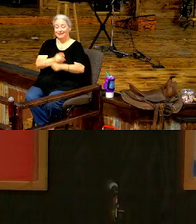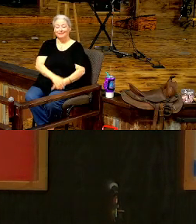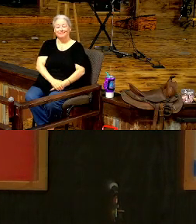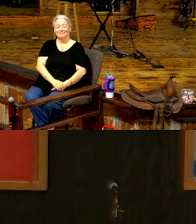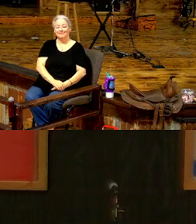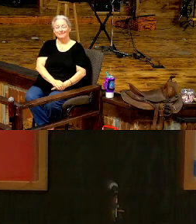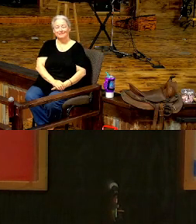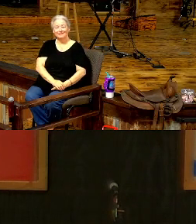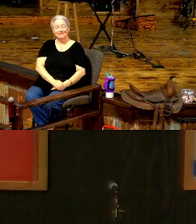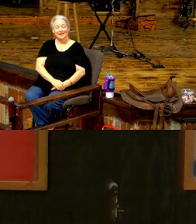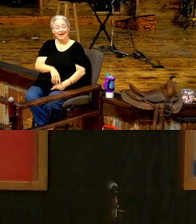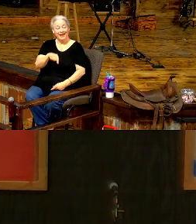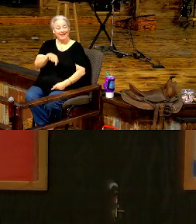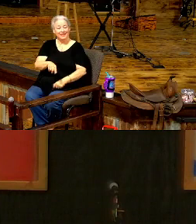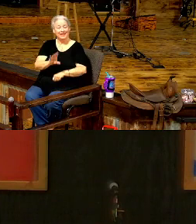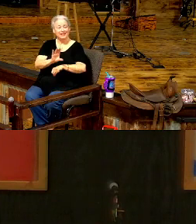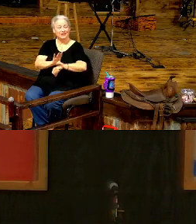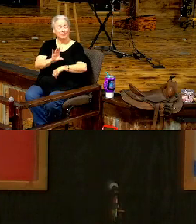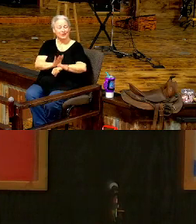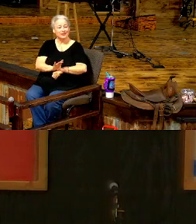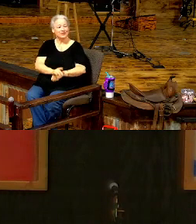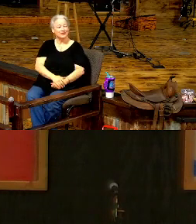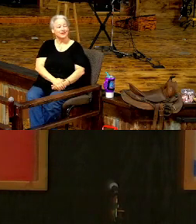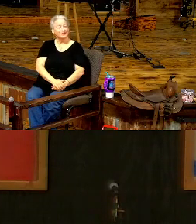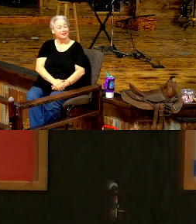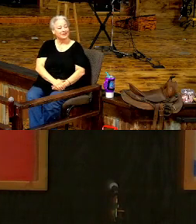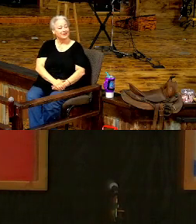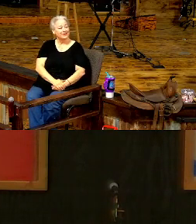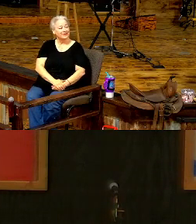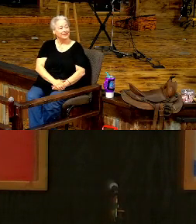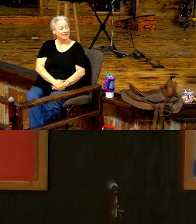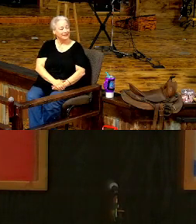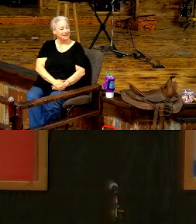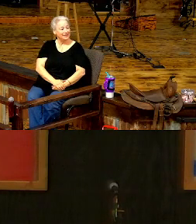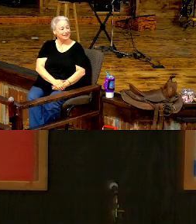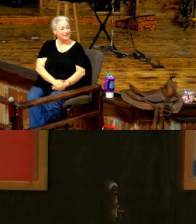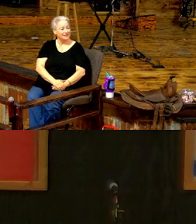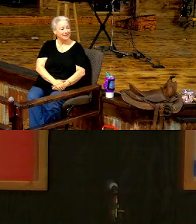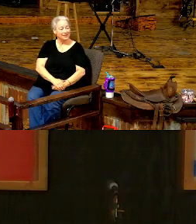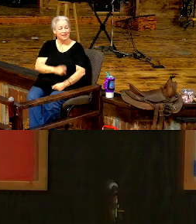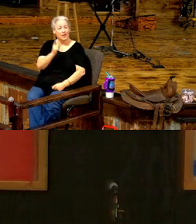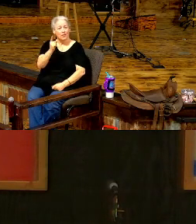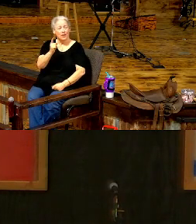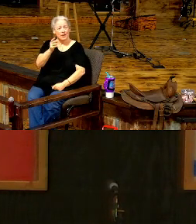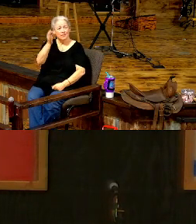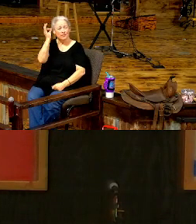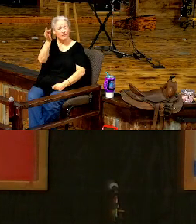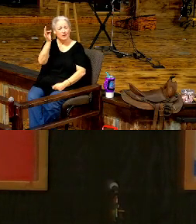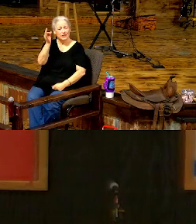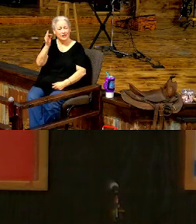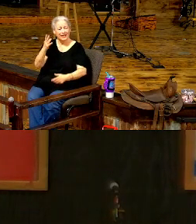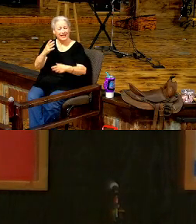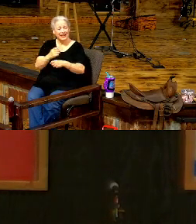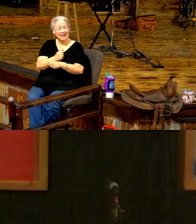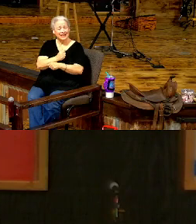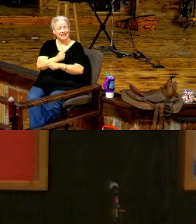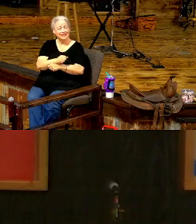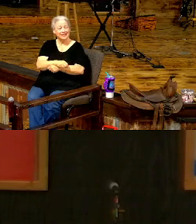this church, and I hope at others, the one preaching gets some kind of